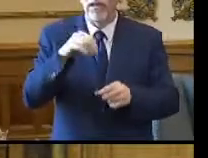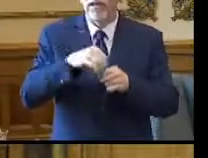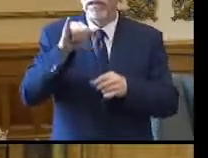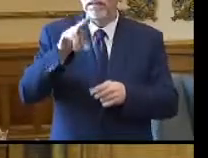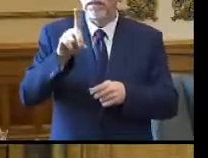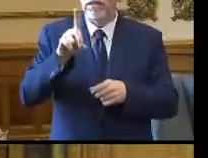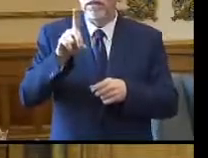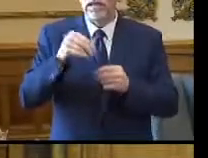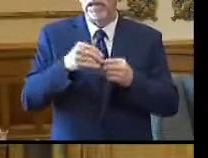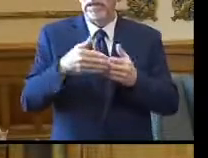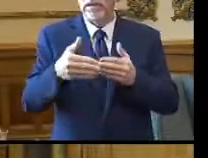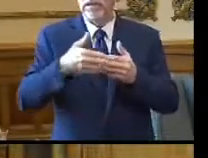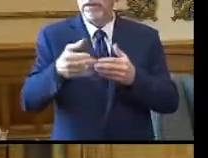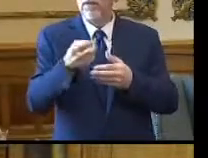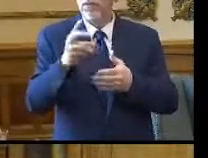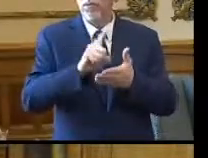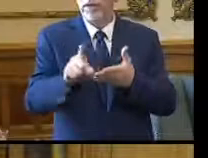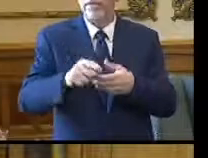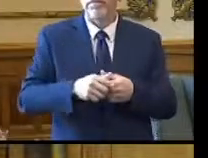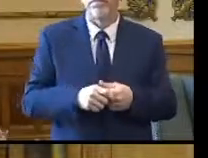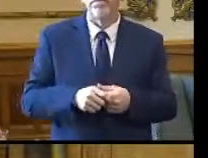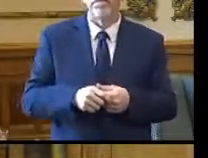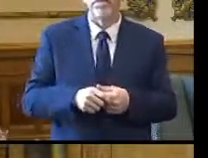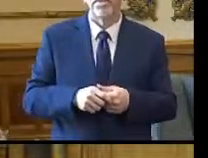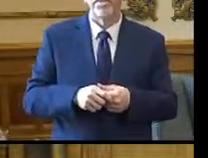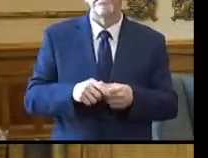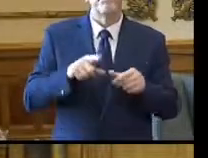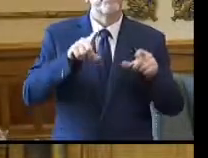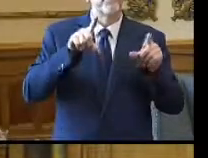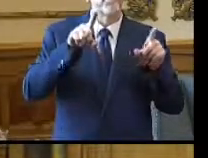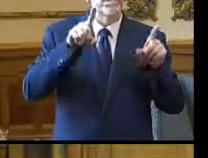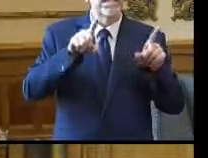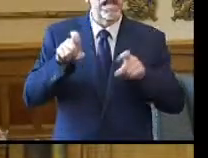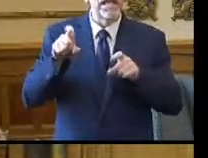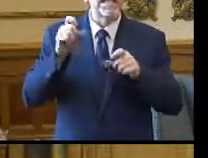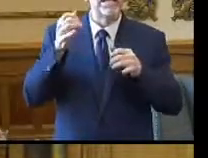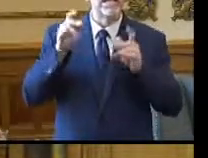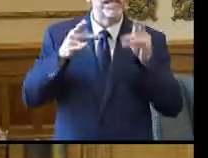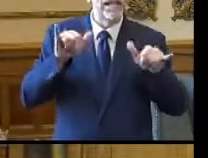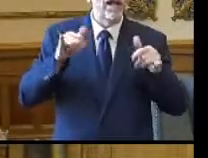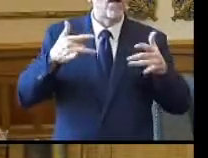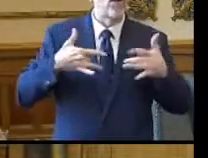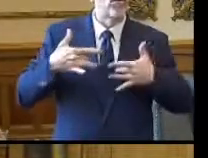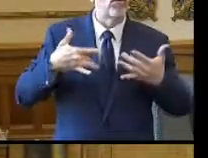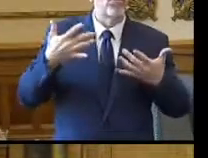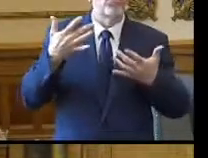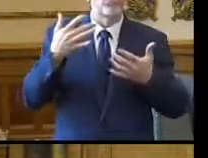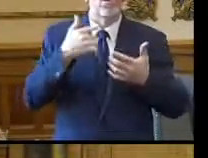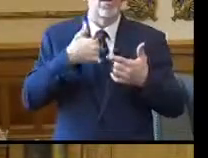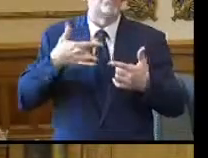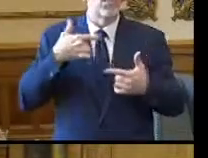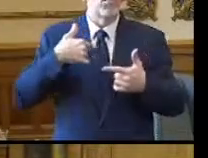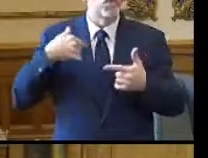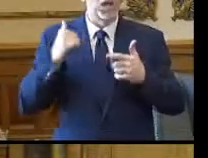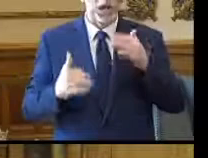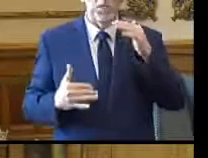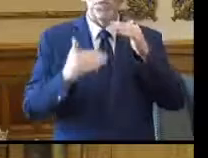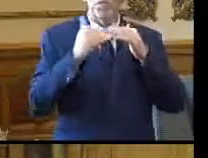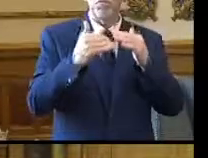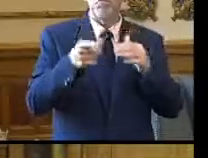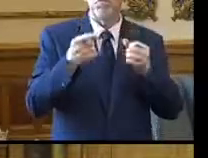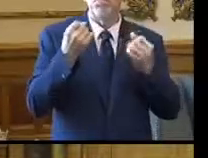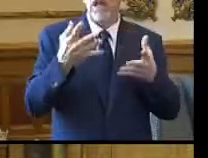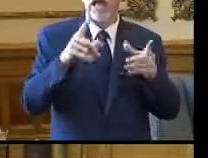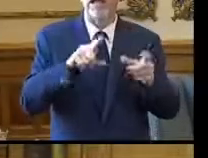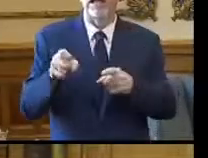in just the coming weeks. Although testing swabs and media remain a concern, I believe that we can reach these levels and are considering alternate